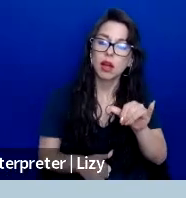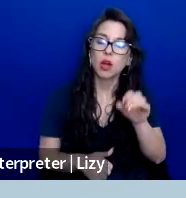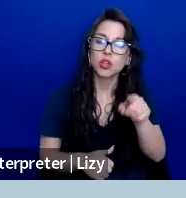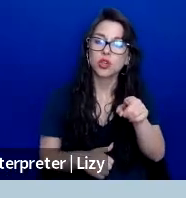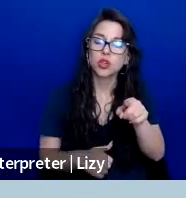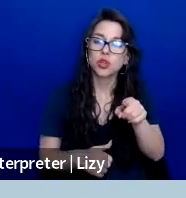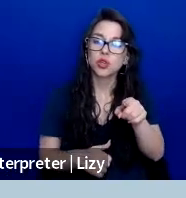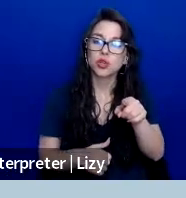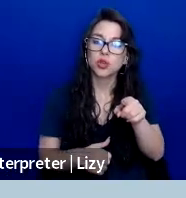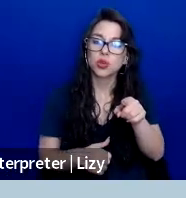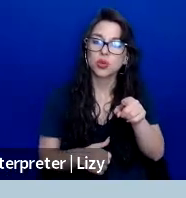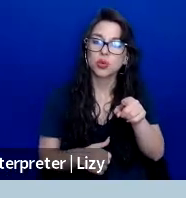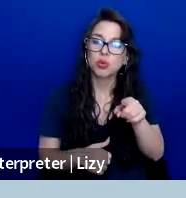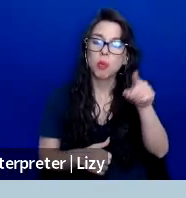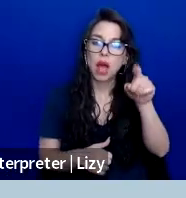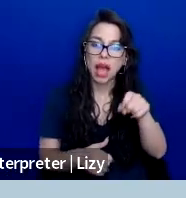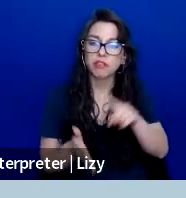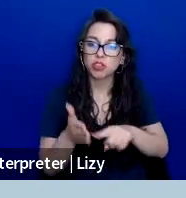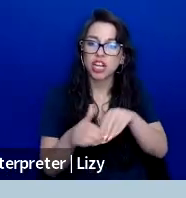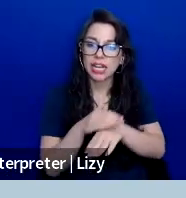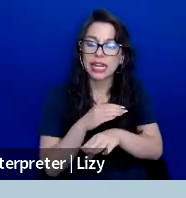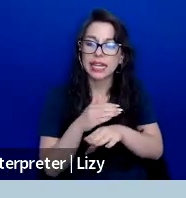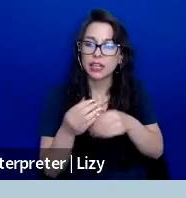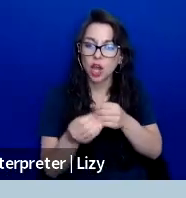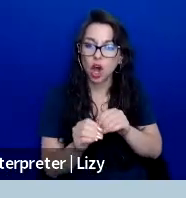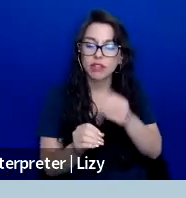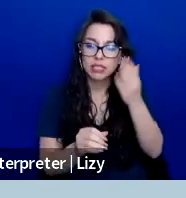You have to check in the office so that they know that you're back at school.